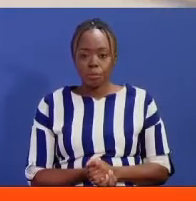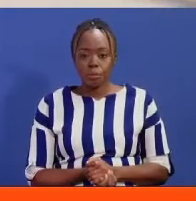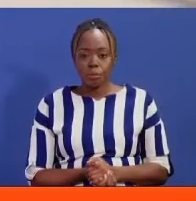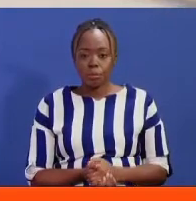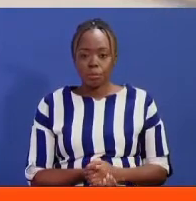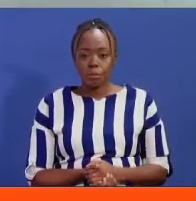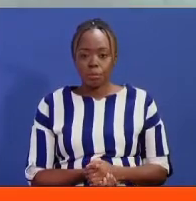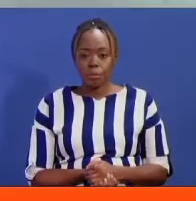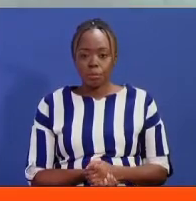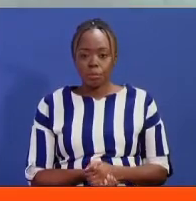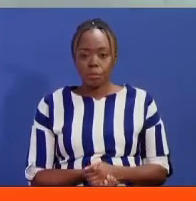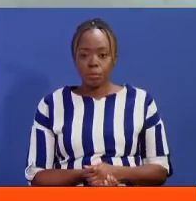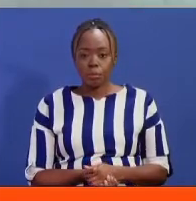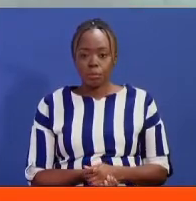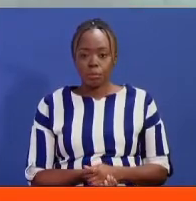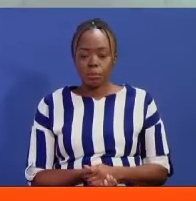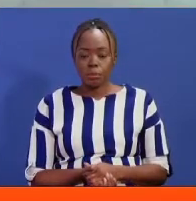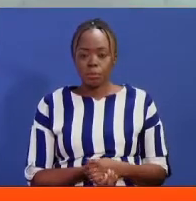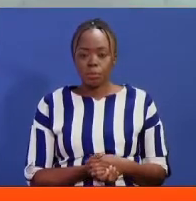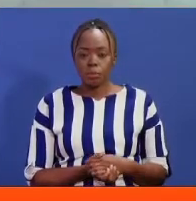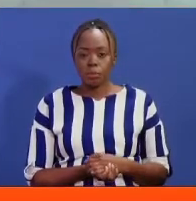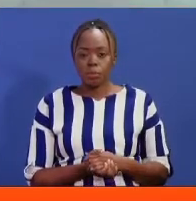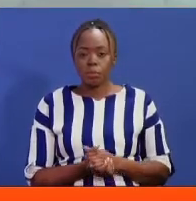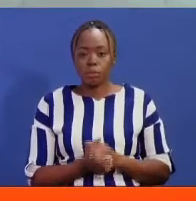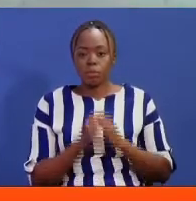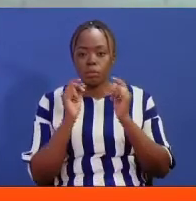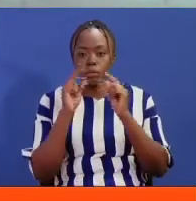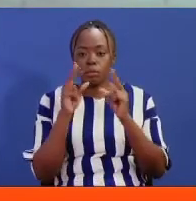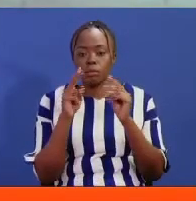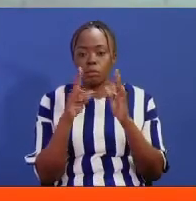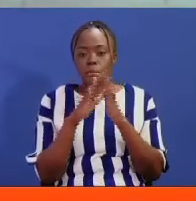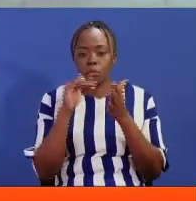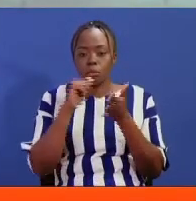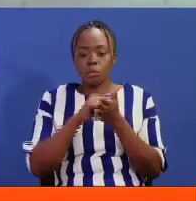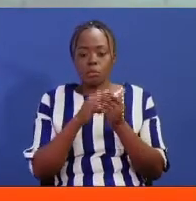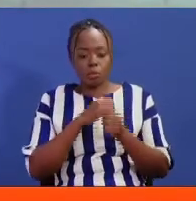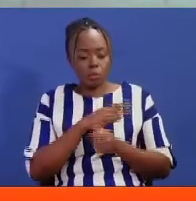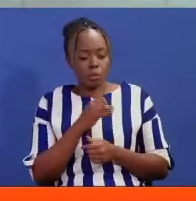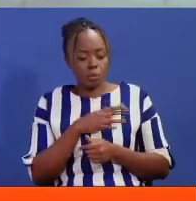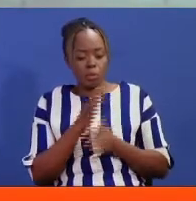Nairobi. All right, that is the scale of the public COVID-19.